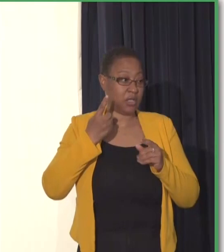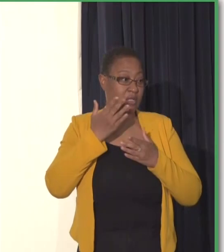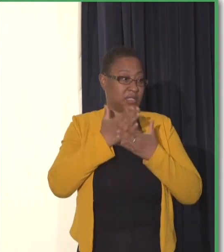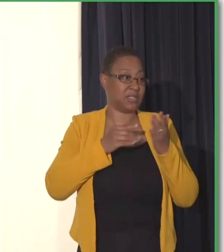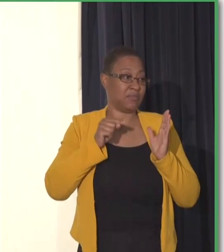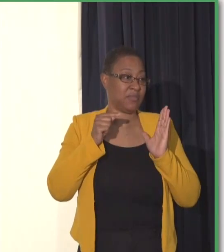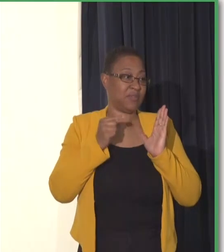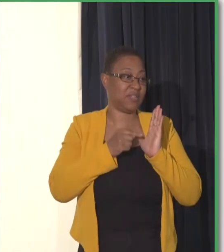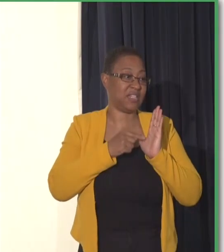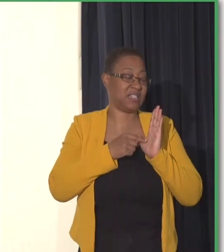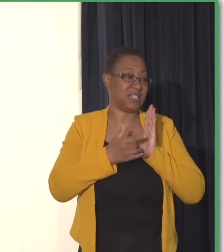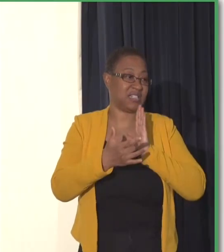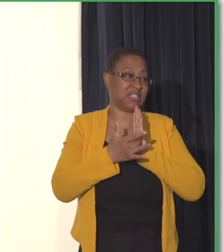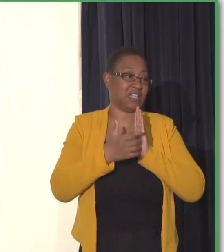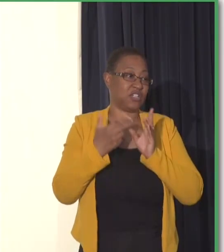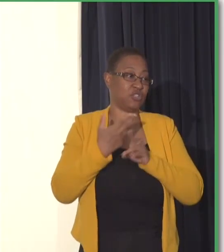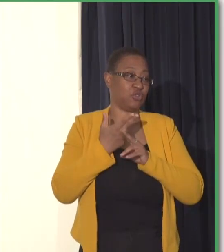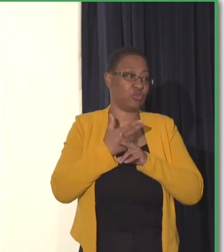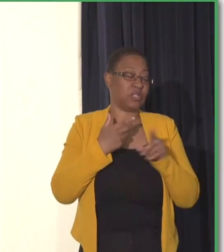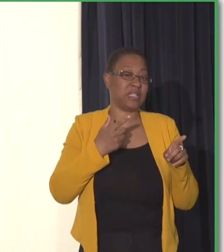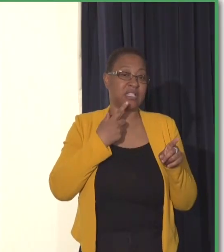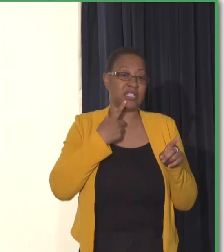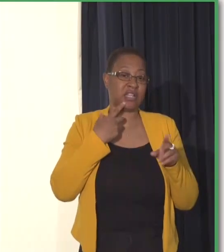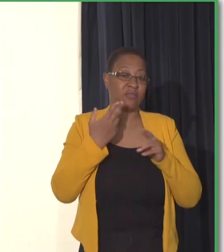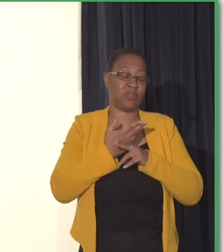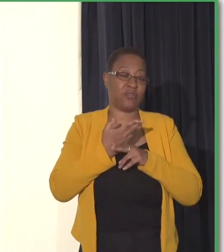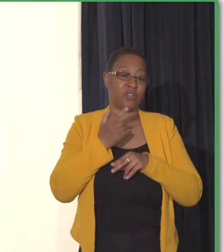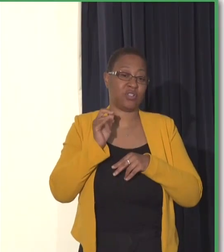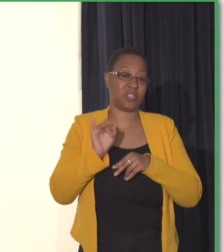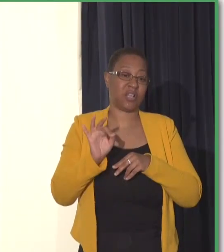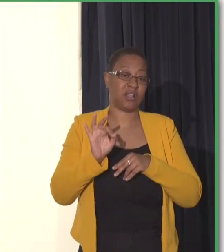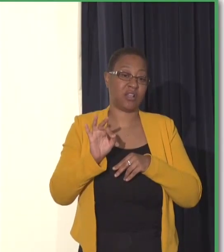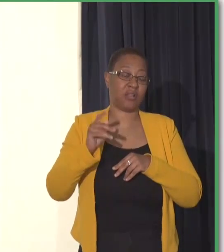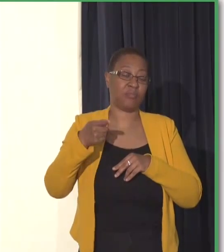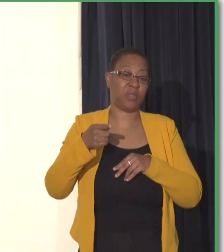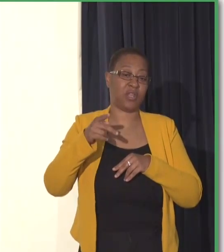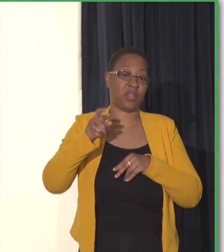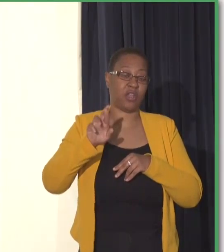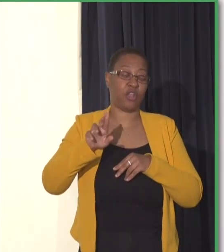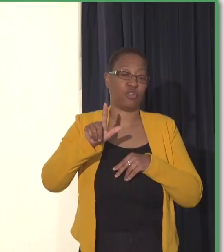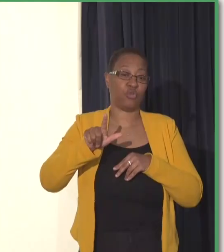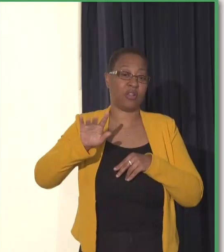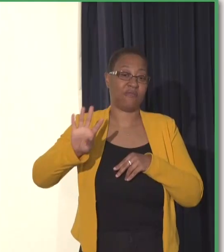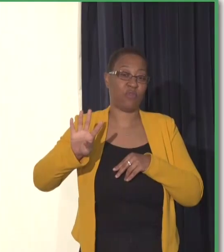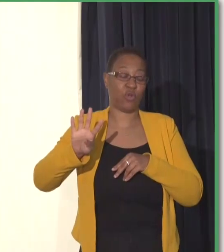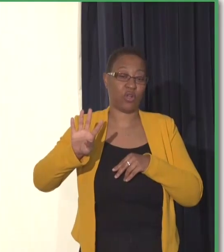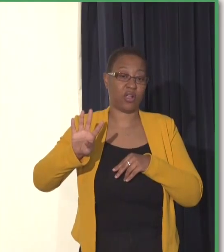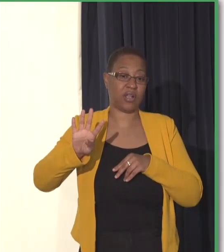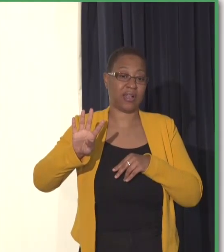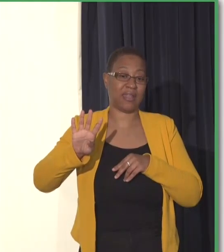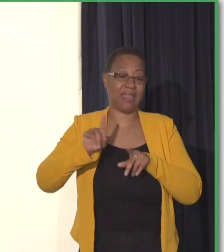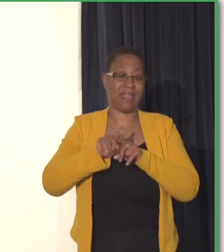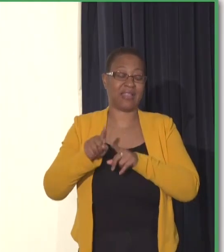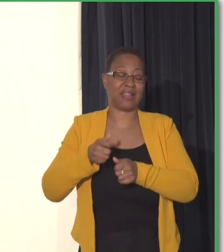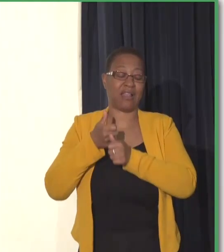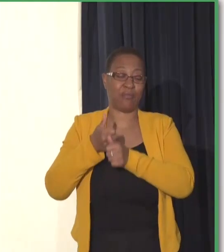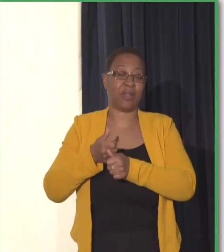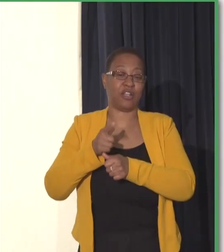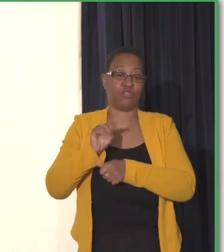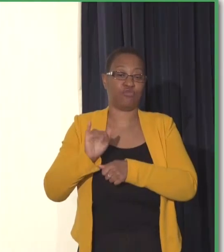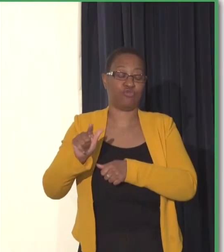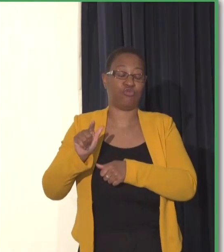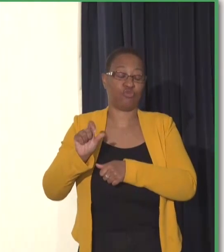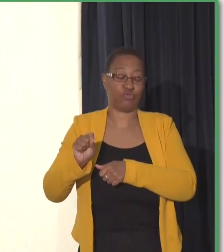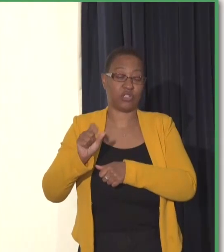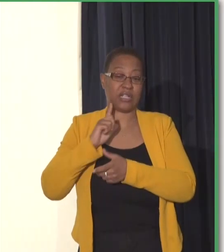these techniques that are used. It says the use of PR-24 as a compliance tool is to